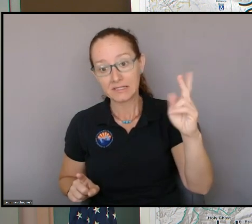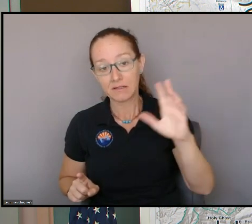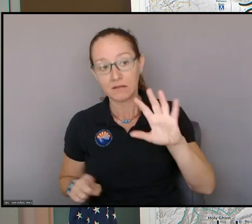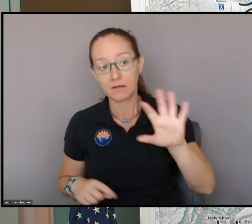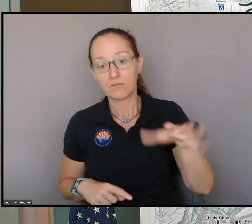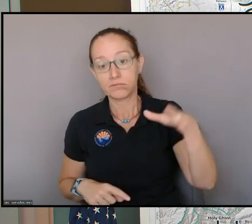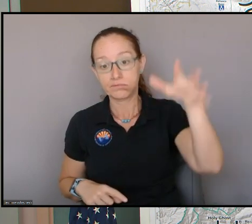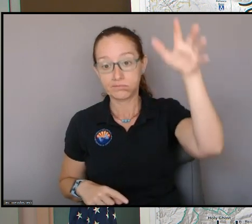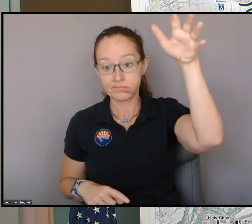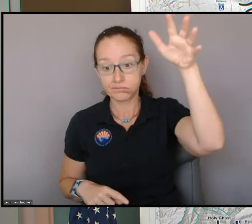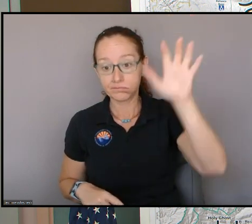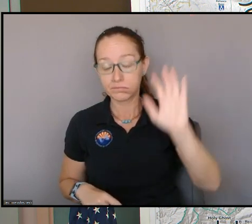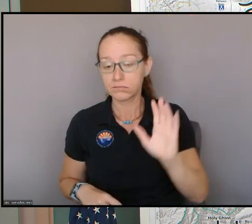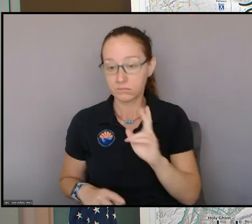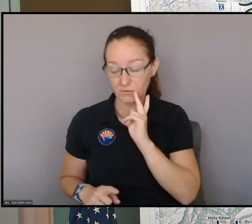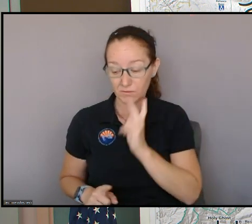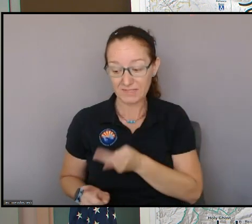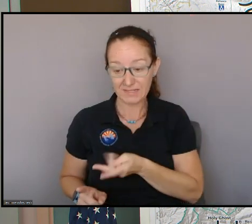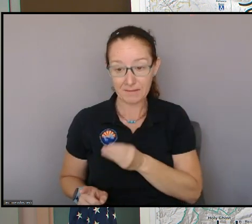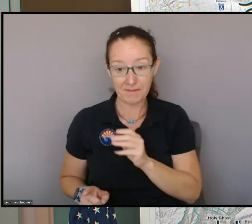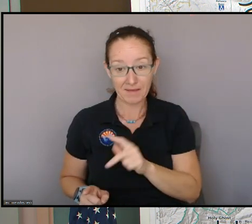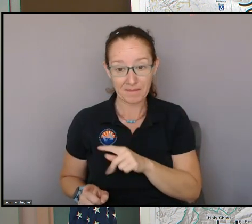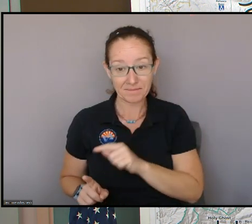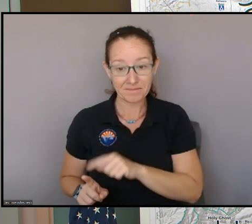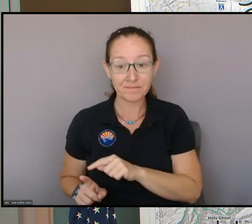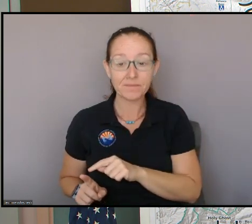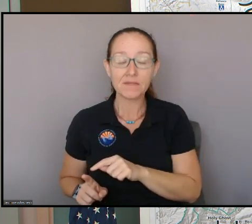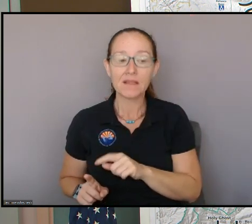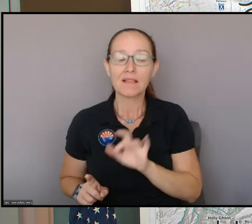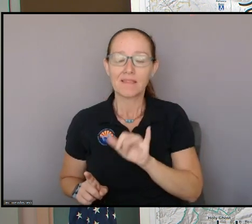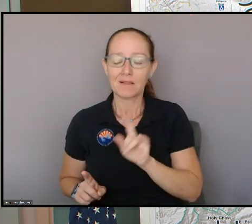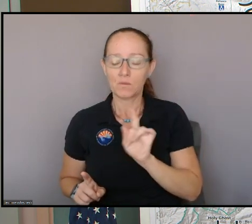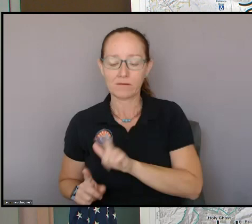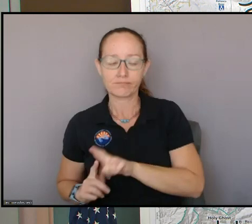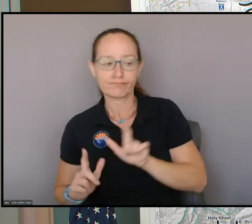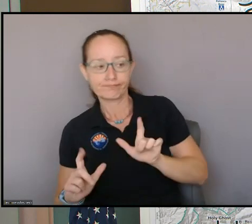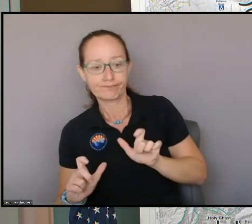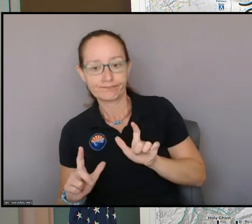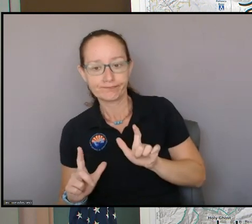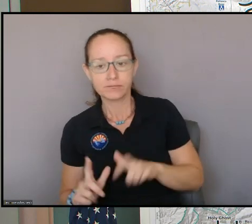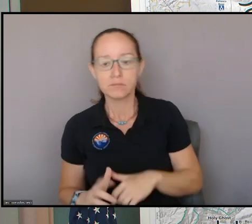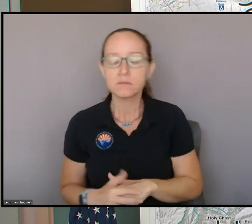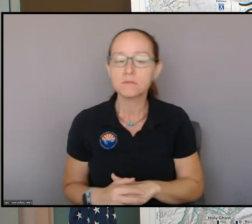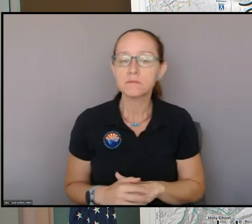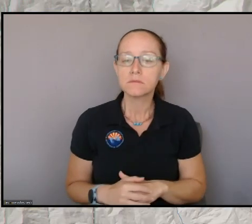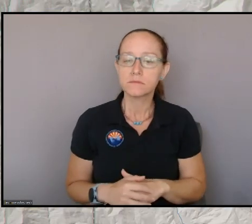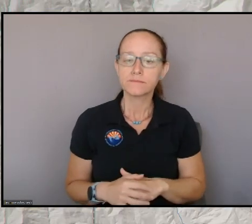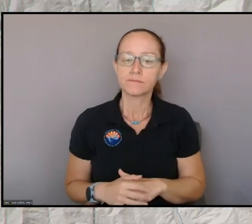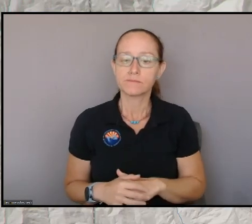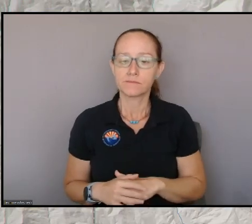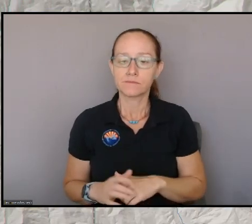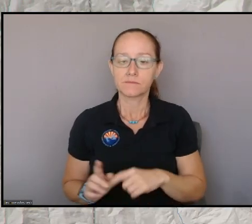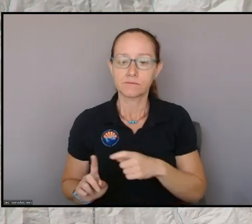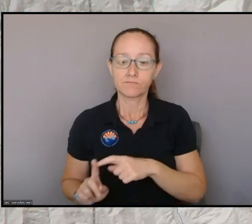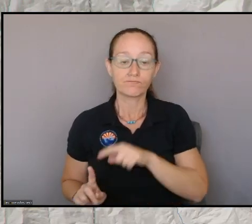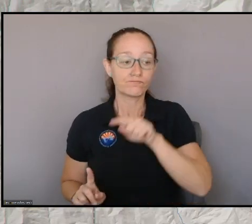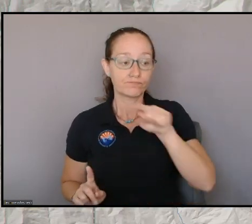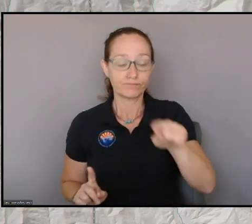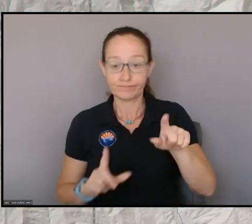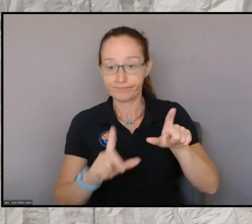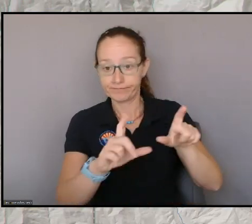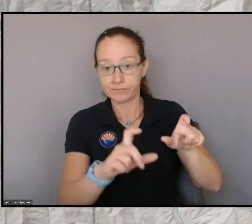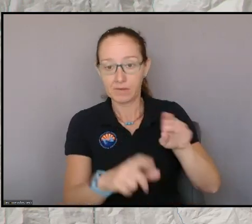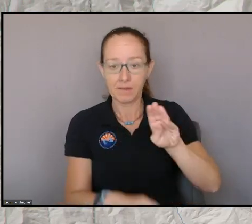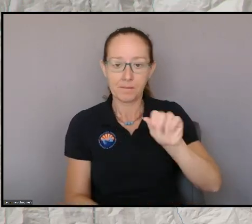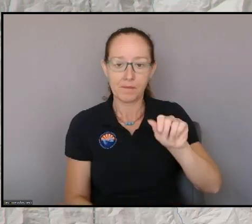But so that picture was taken, and the area that you're looking at there is that area that is around Berrios Peak,